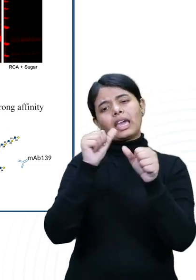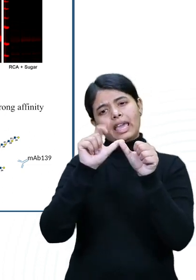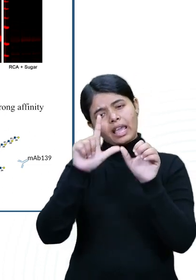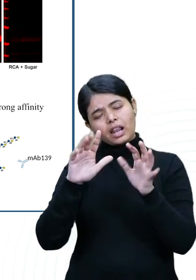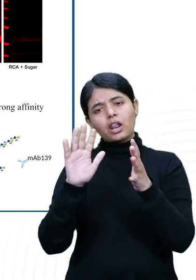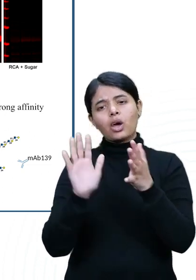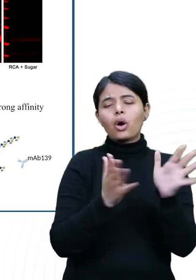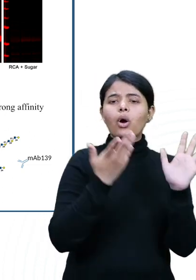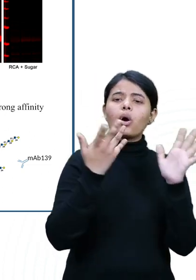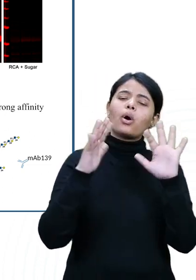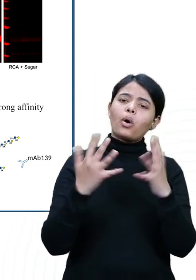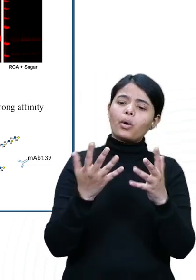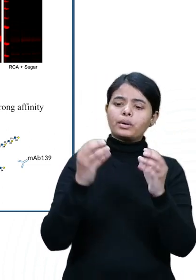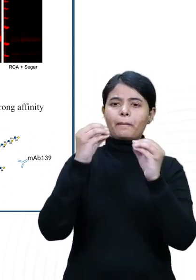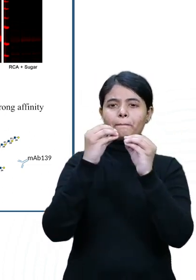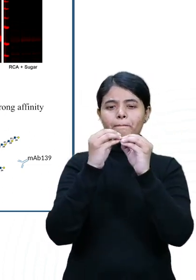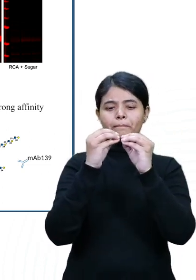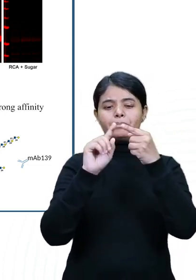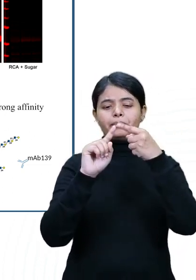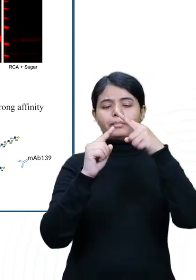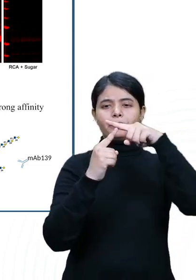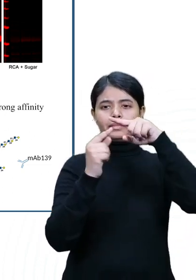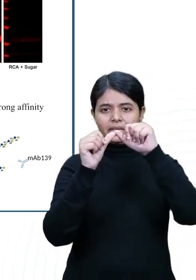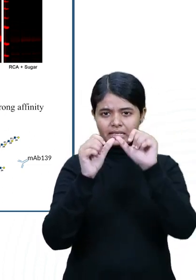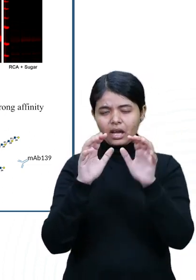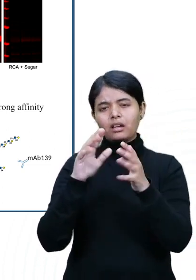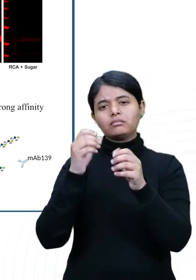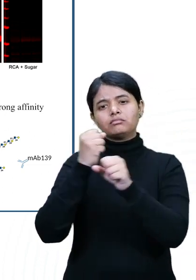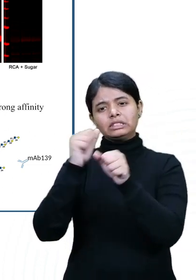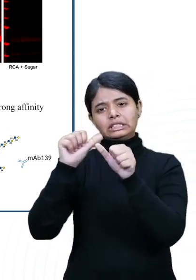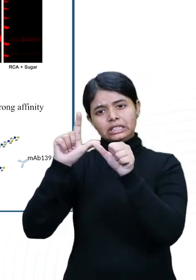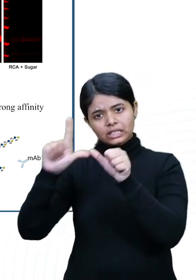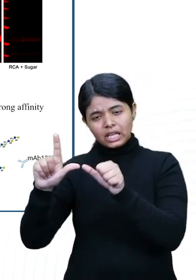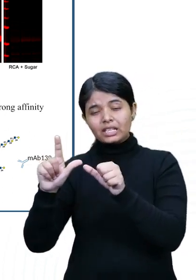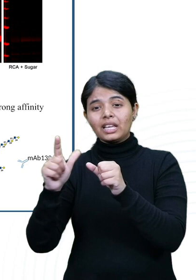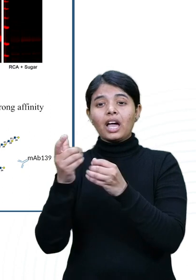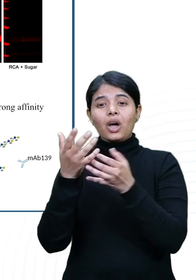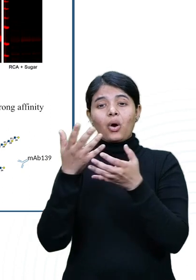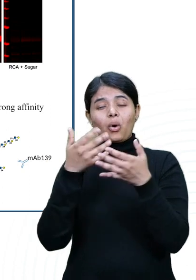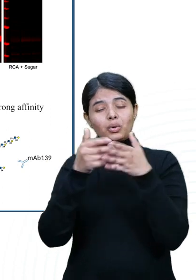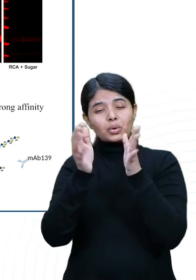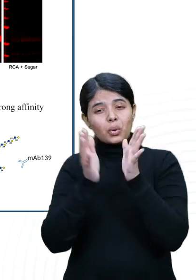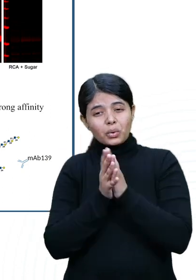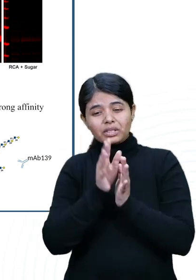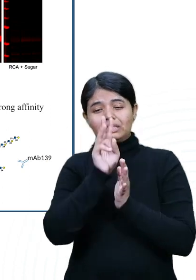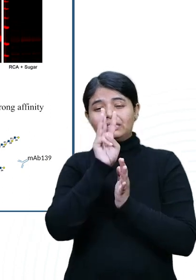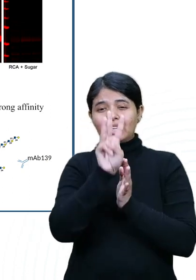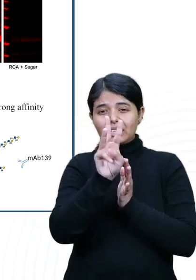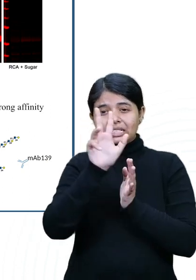that the ricin-lectin binding was highly reduced in the TBGT10 knockout cells.